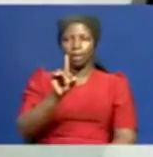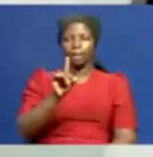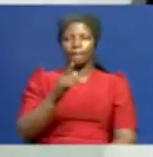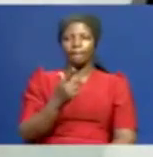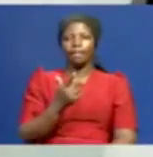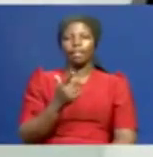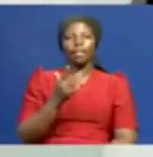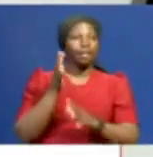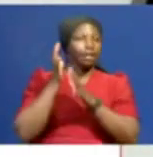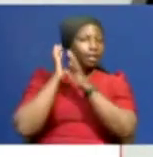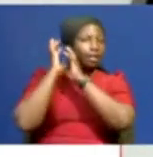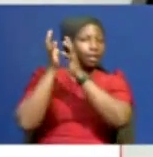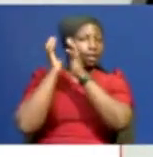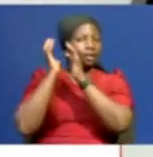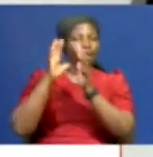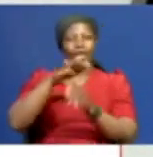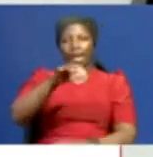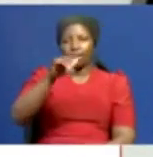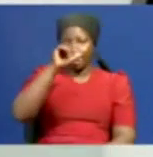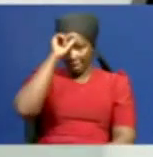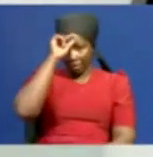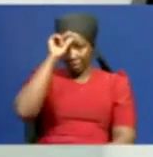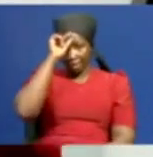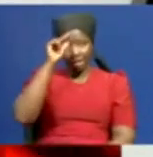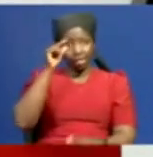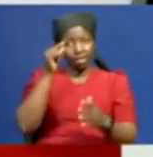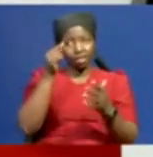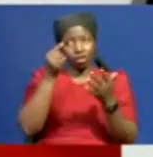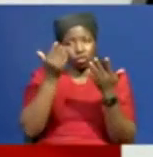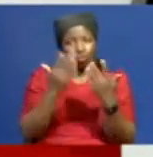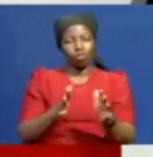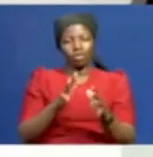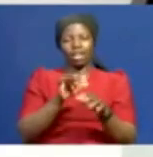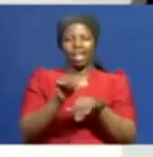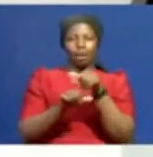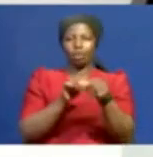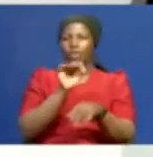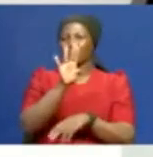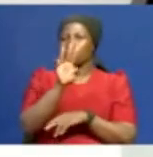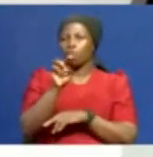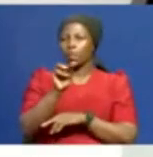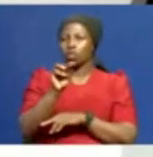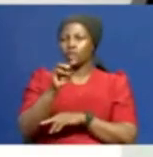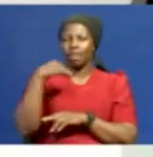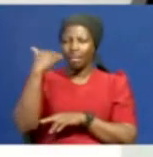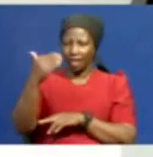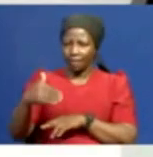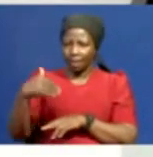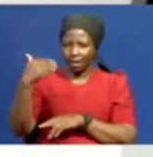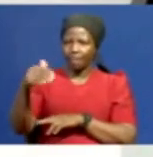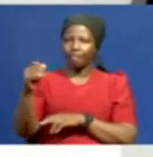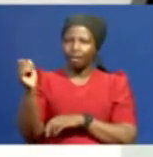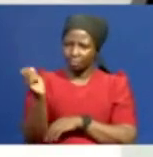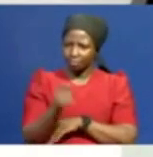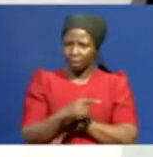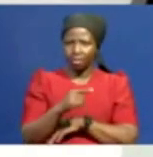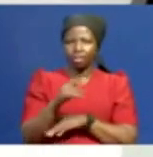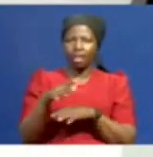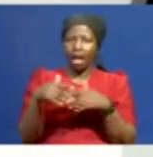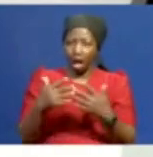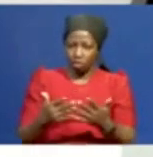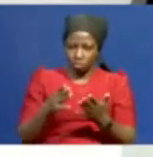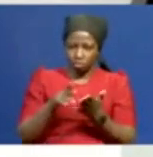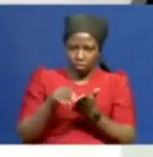Now, Kilifi County Government is losing at least 4 million shillings every month through paying a